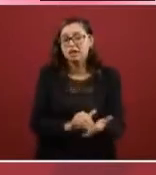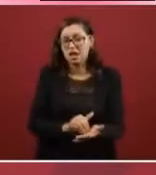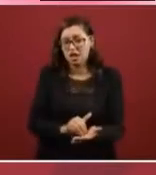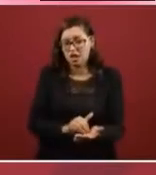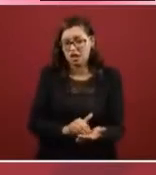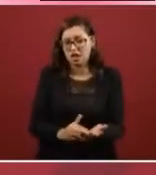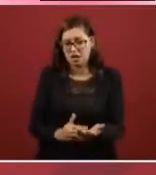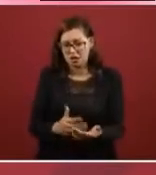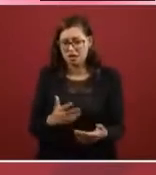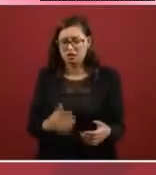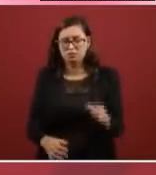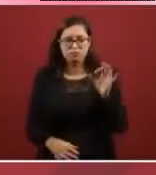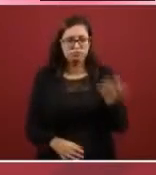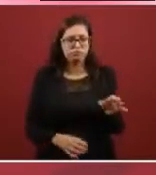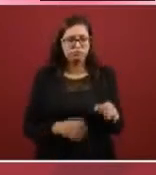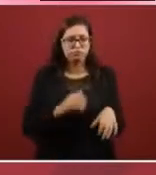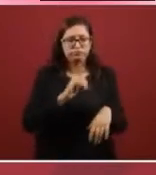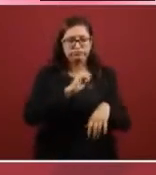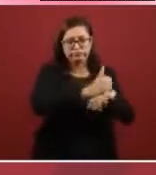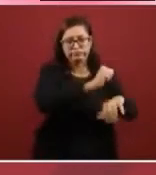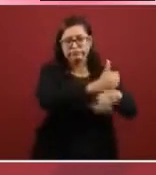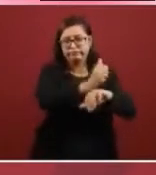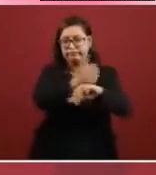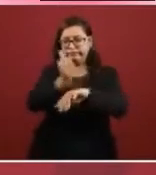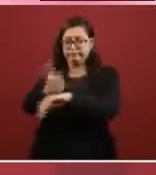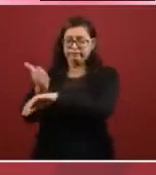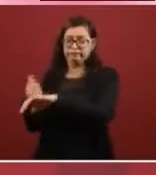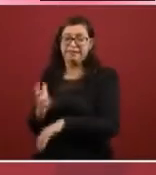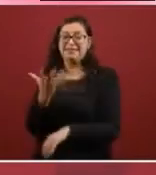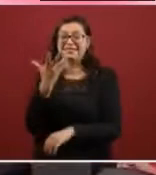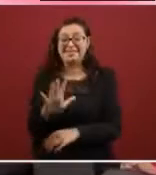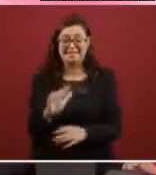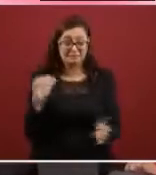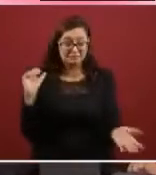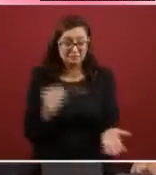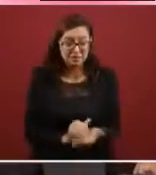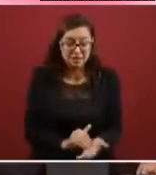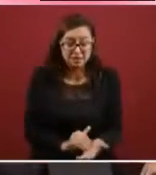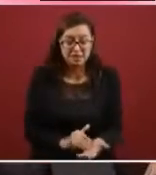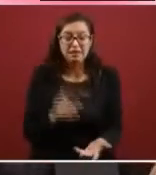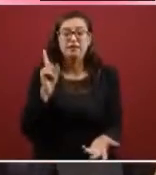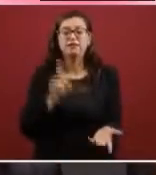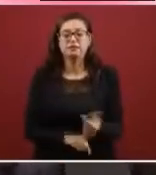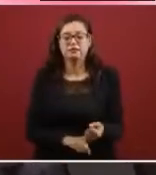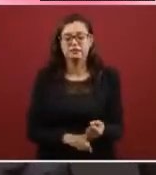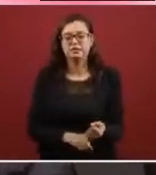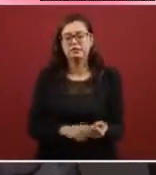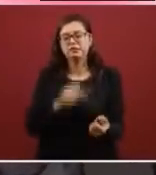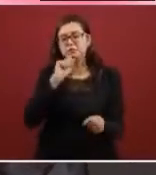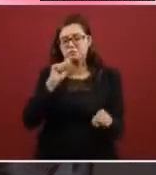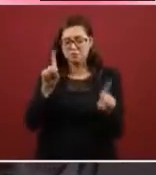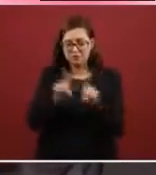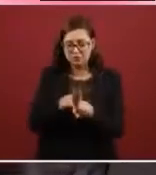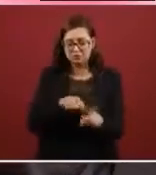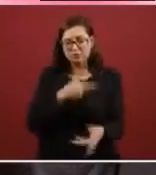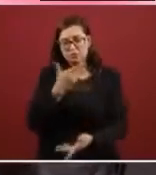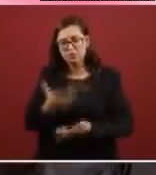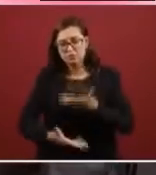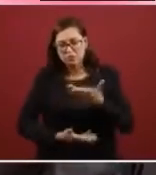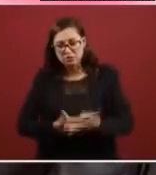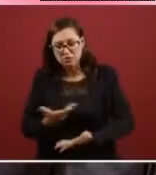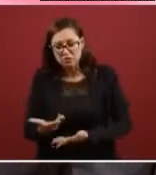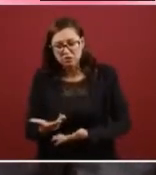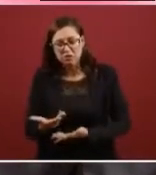Integral centers. 10,000 centros integradores también como servicio. 10,000